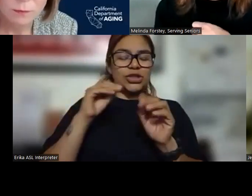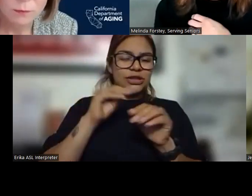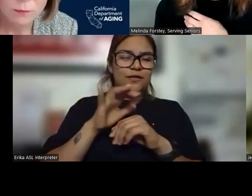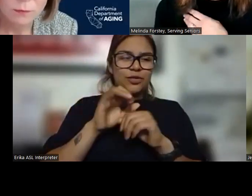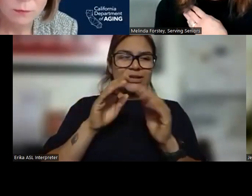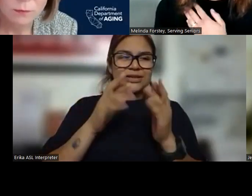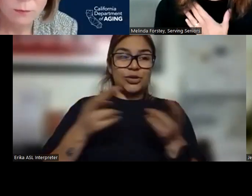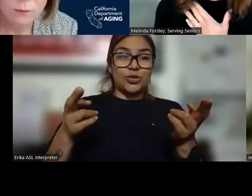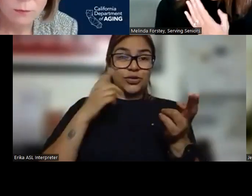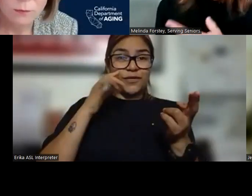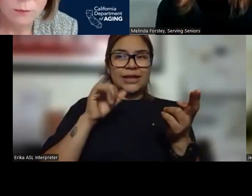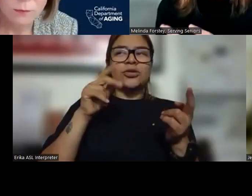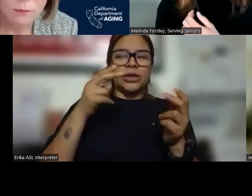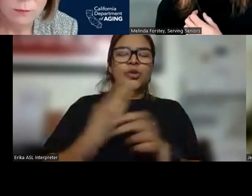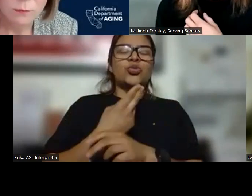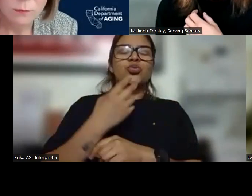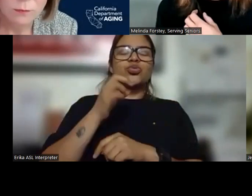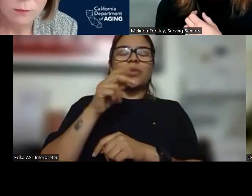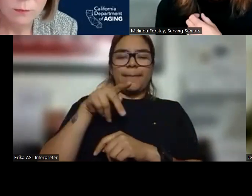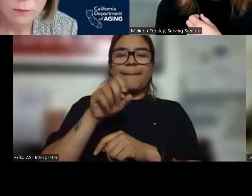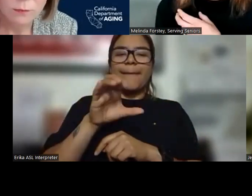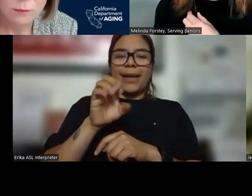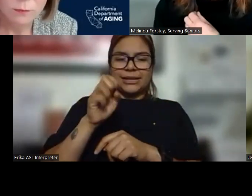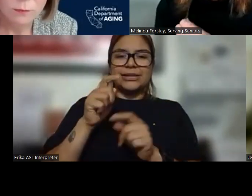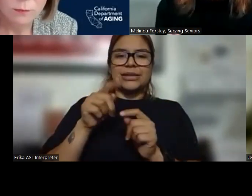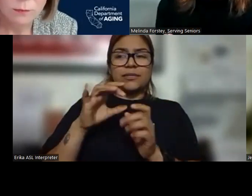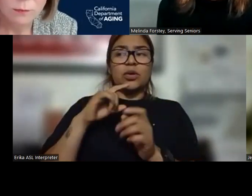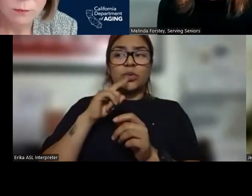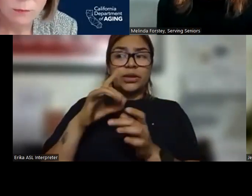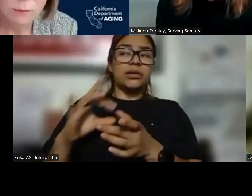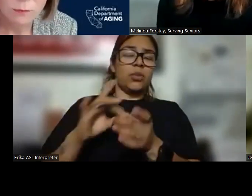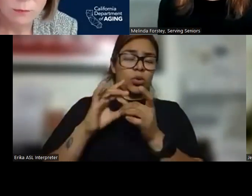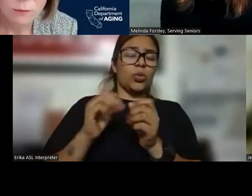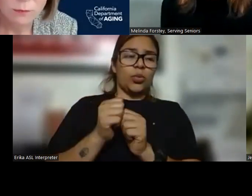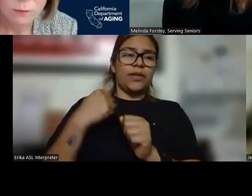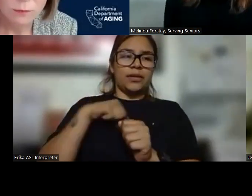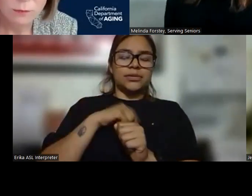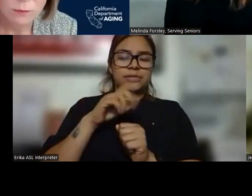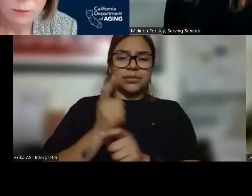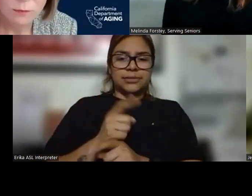that utilize PACE. So they've been a great partner and referring source for us.